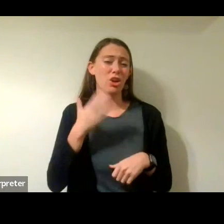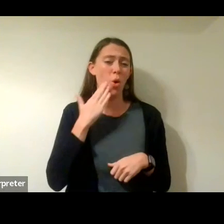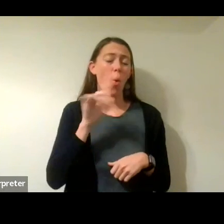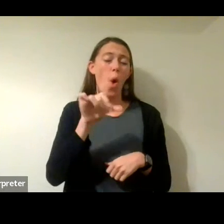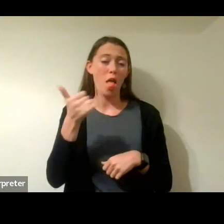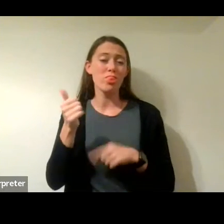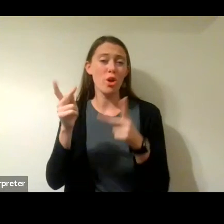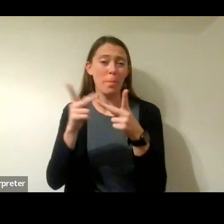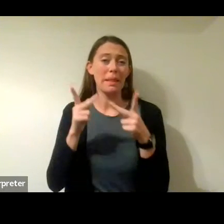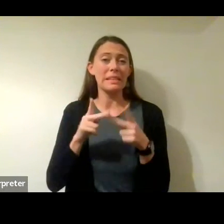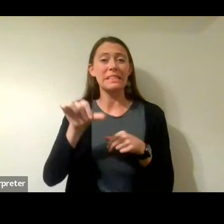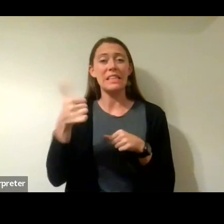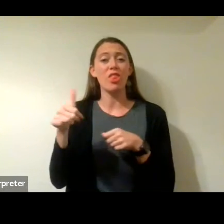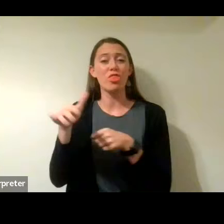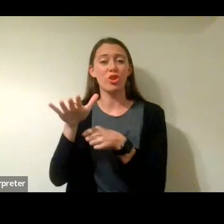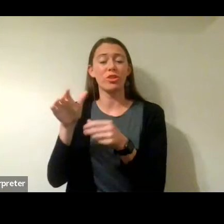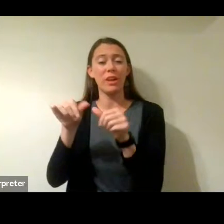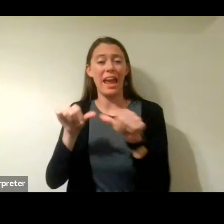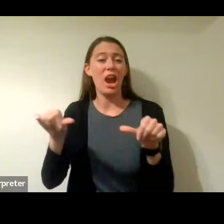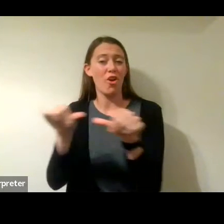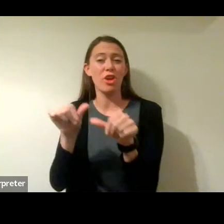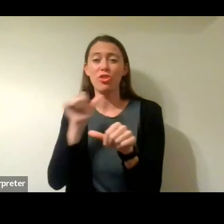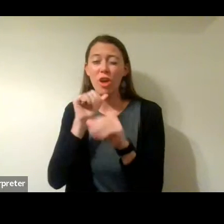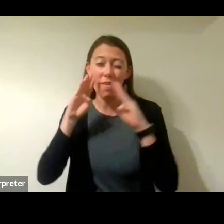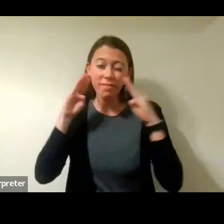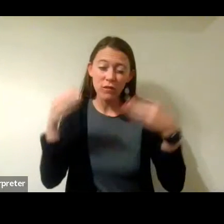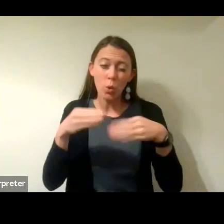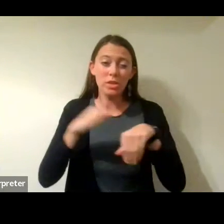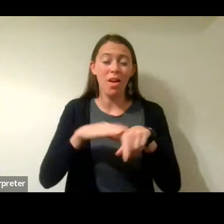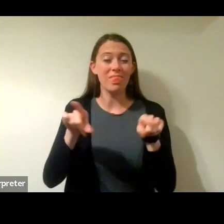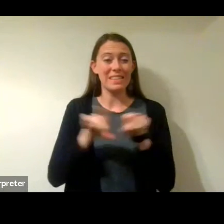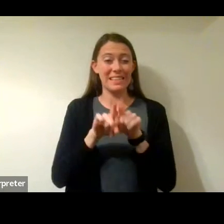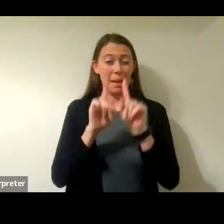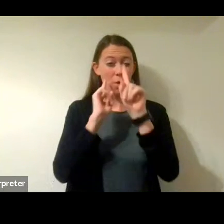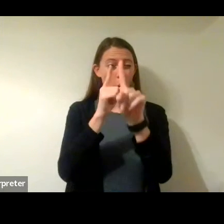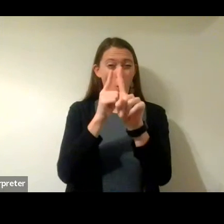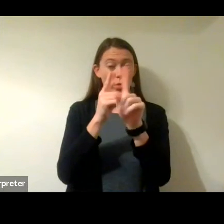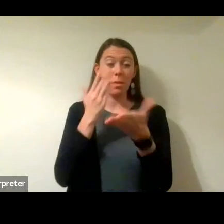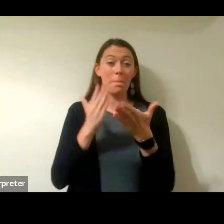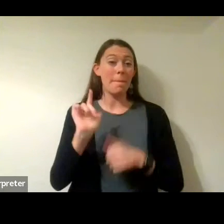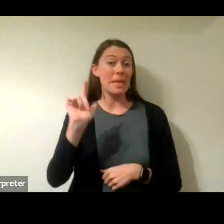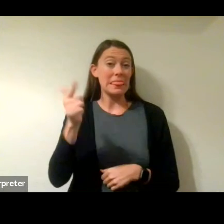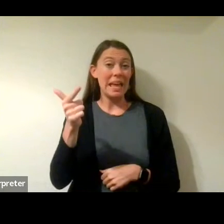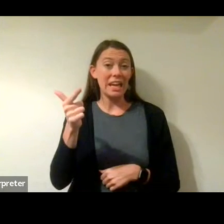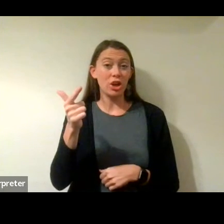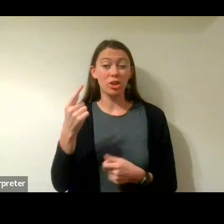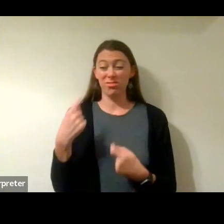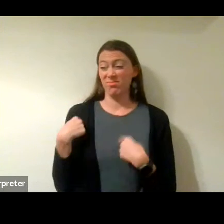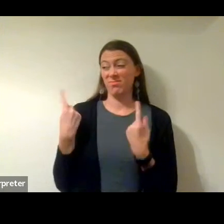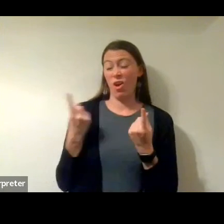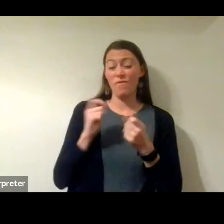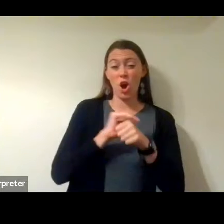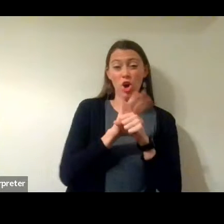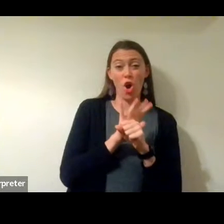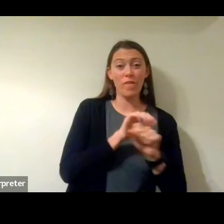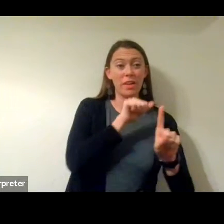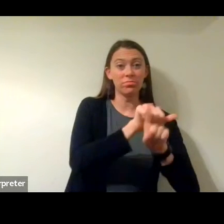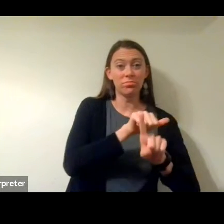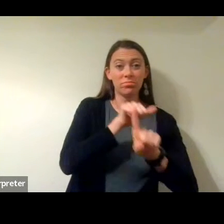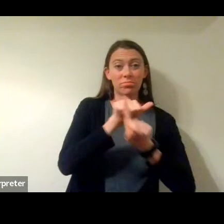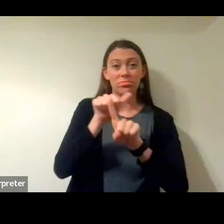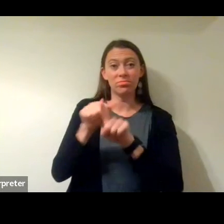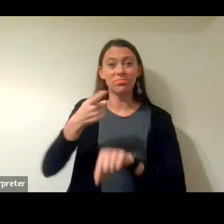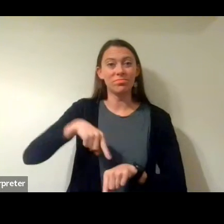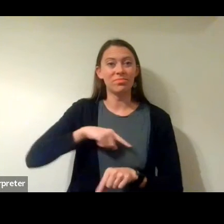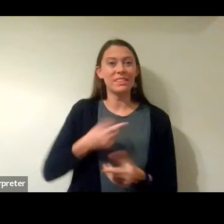not as focused on this right now. They might be later. COVID has fooled everyone many times, and nobody can predict the